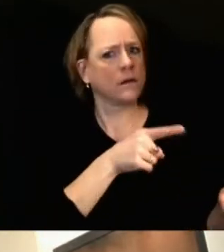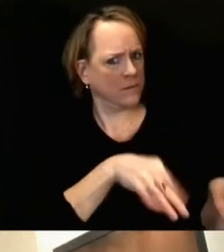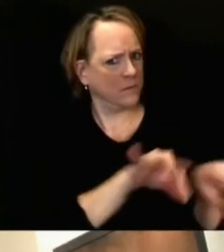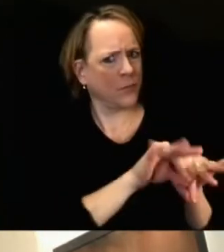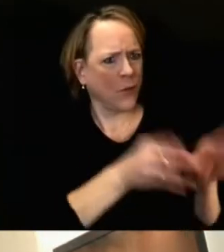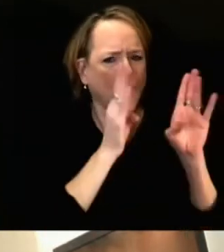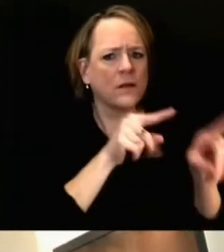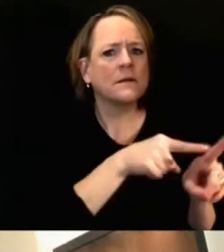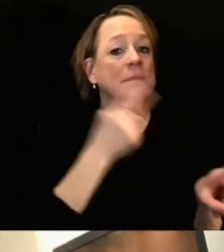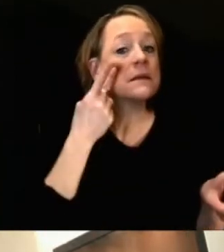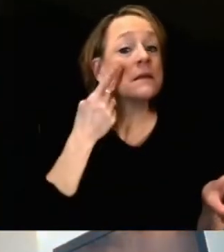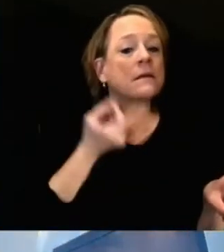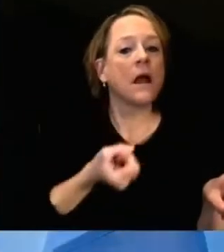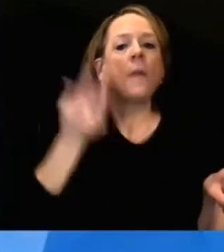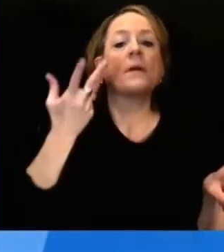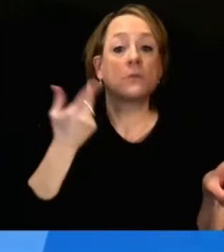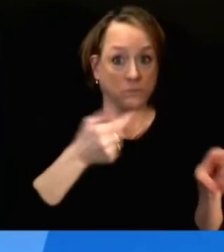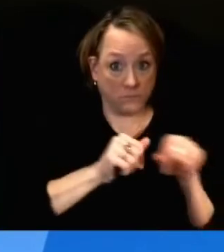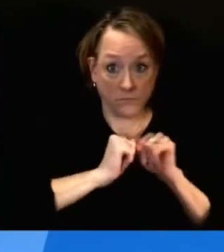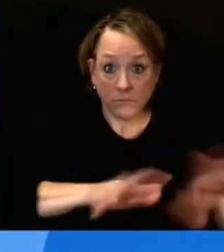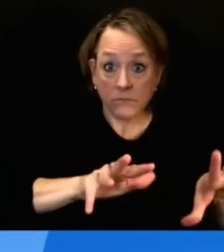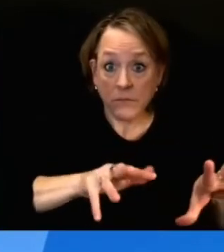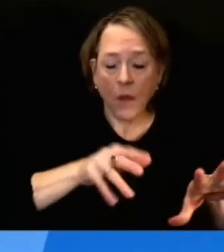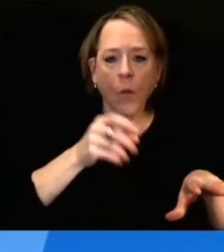to track as well.